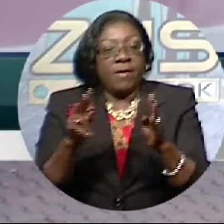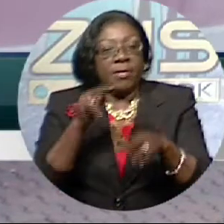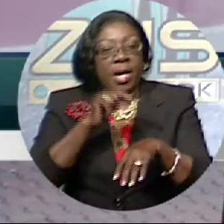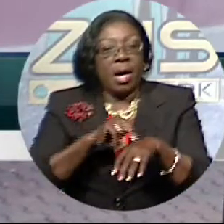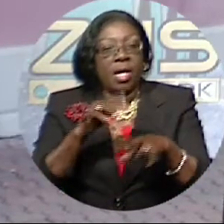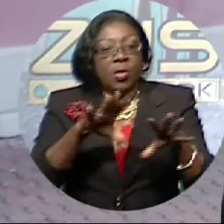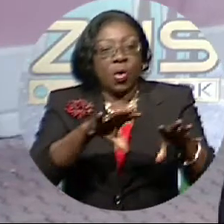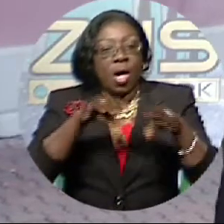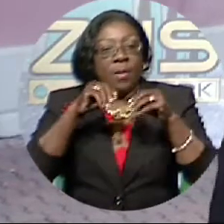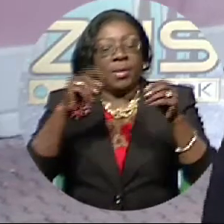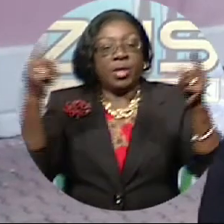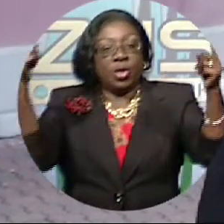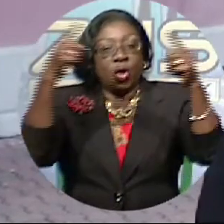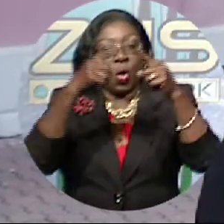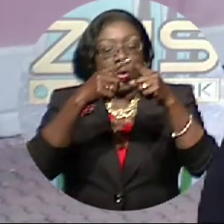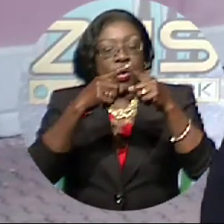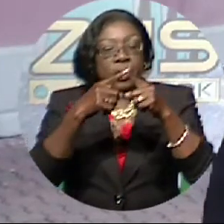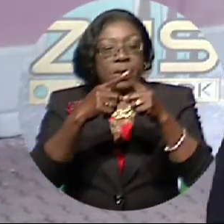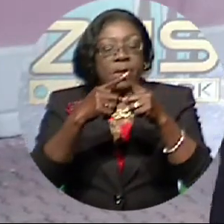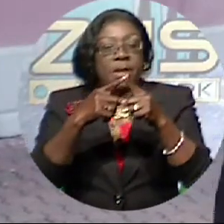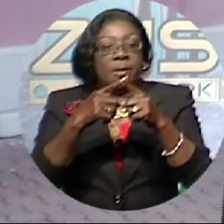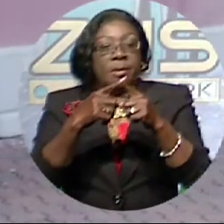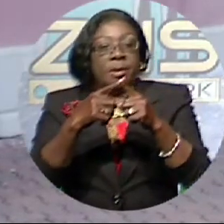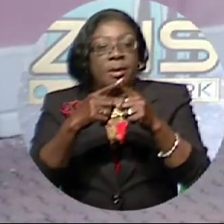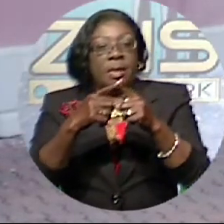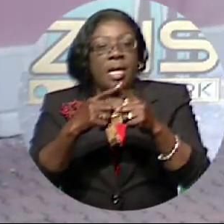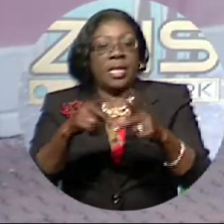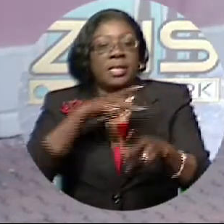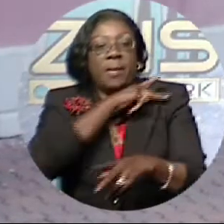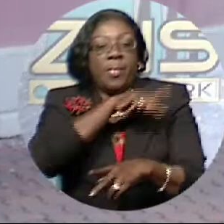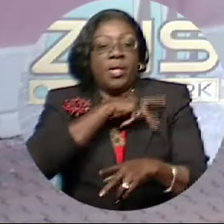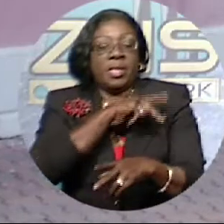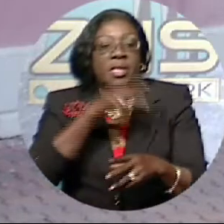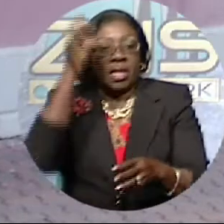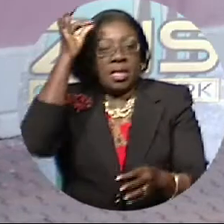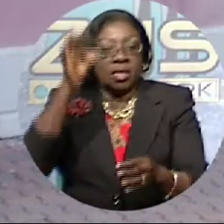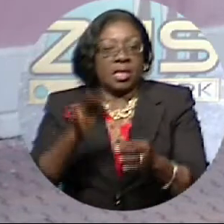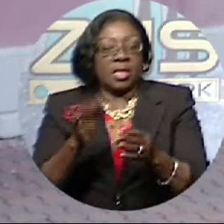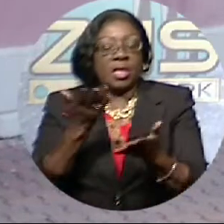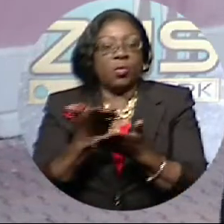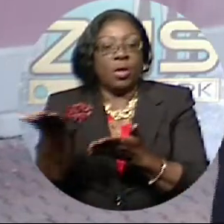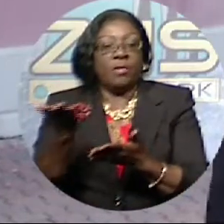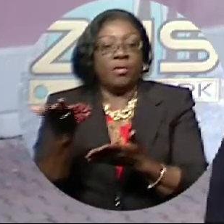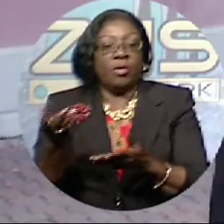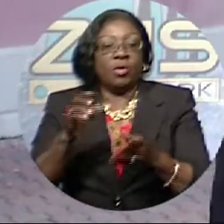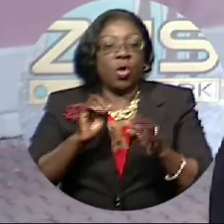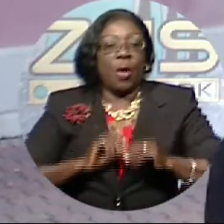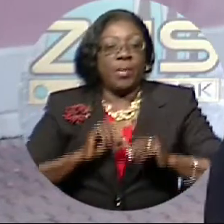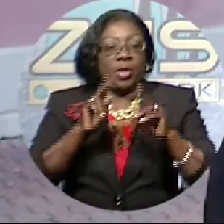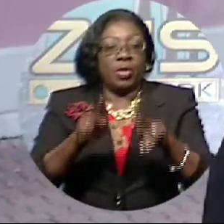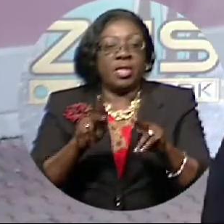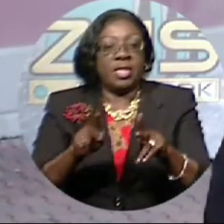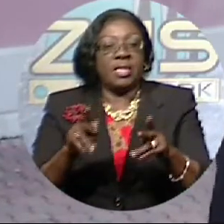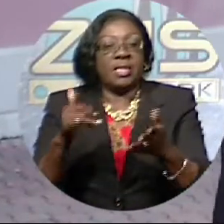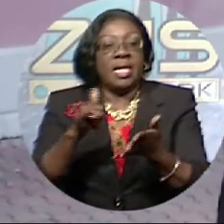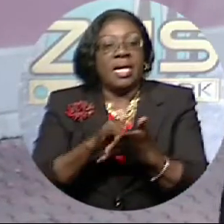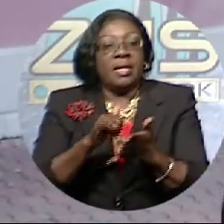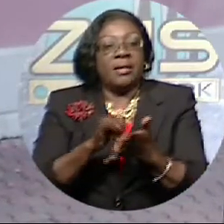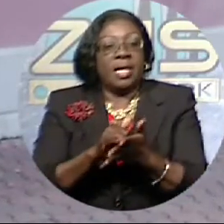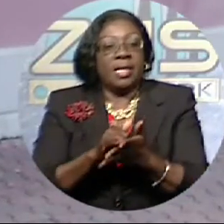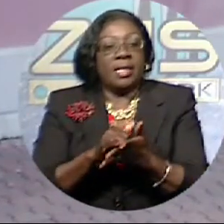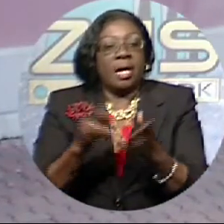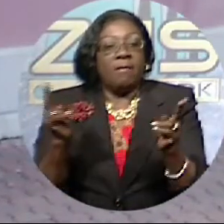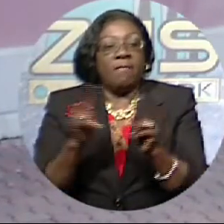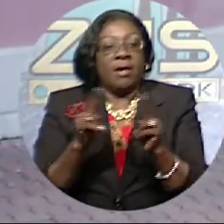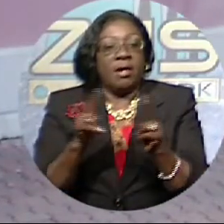accomplish the goals that were in place. And it's a personal decision. It's one of those opportunities that